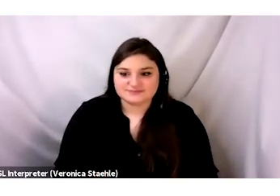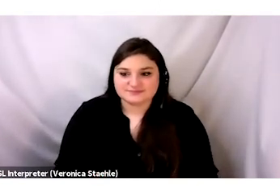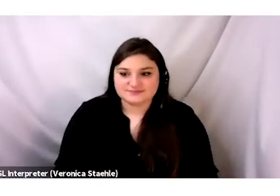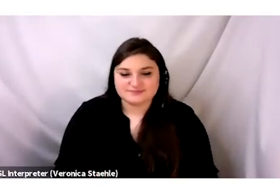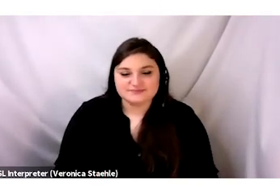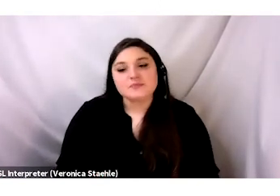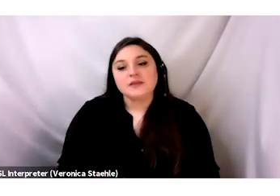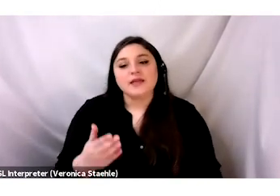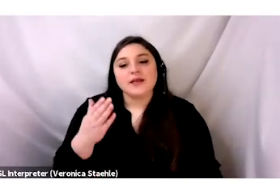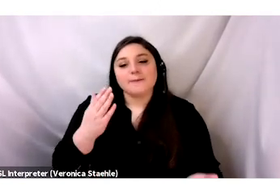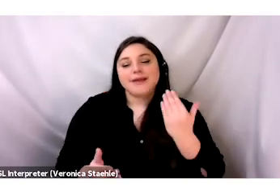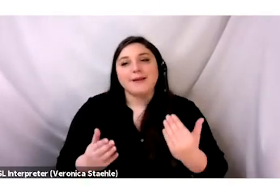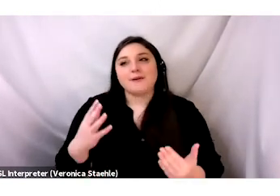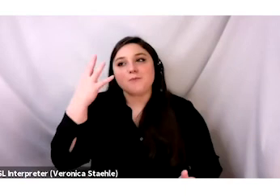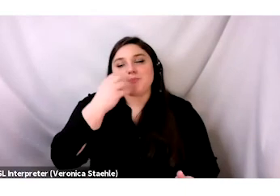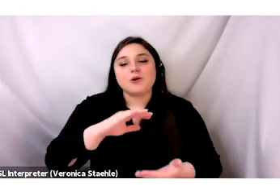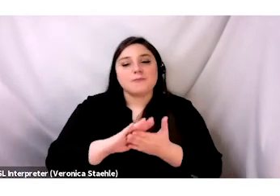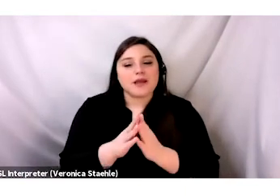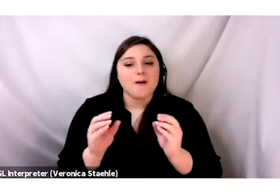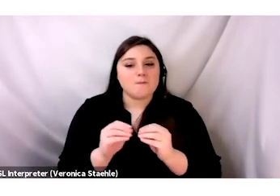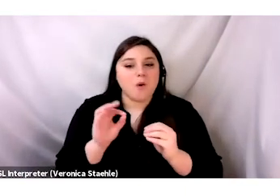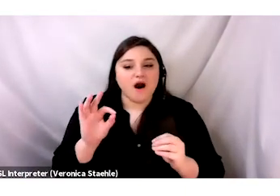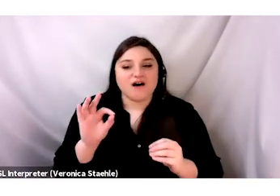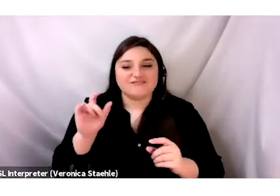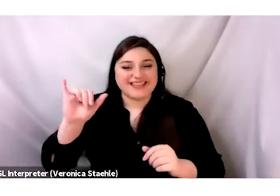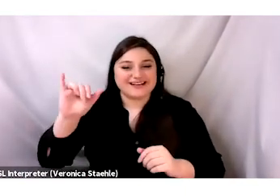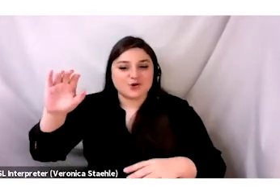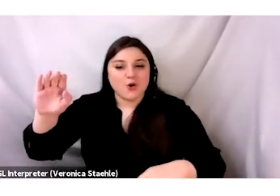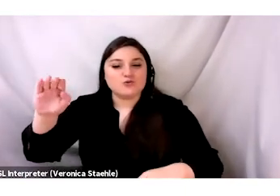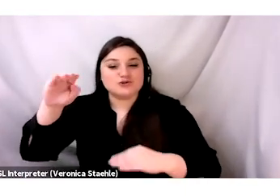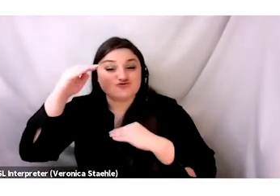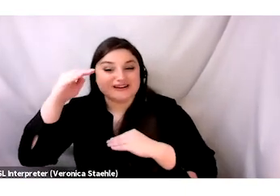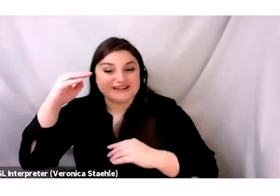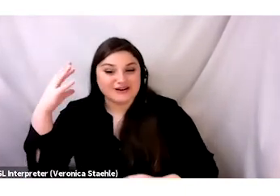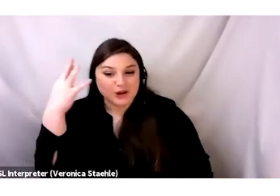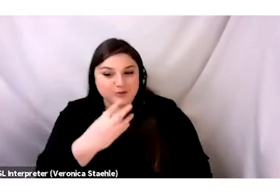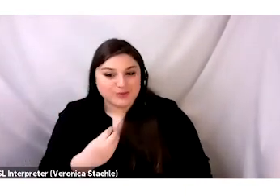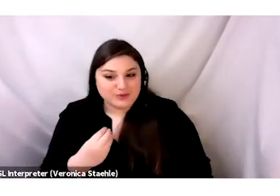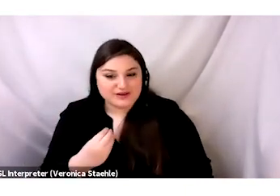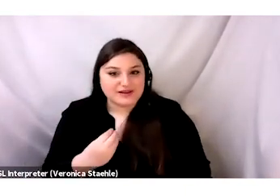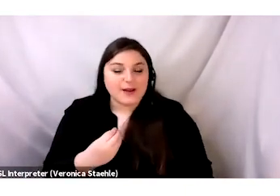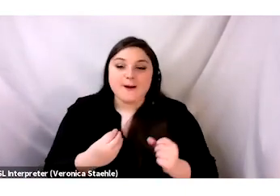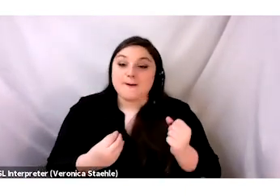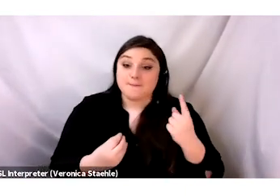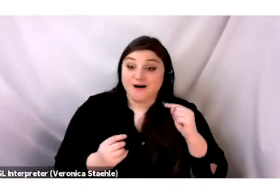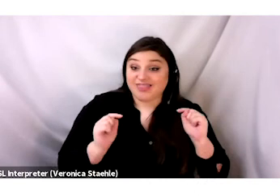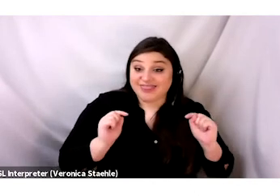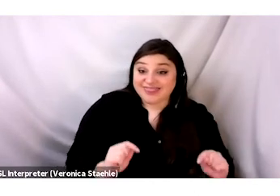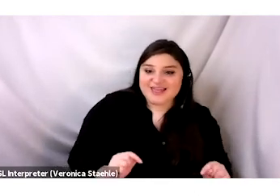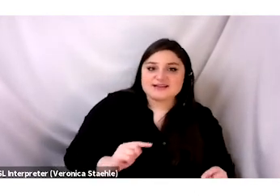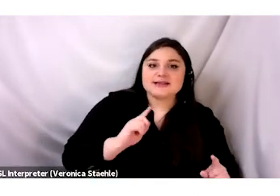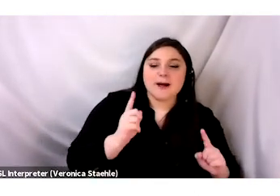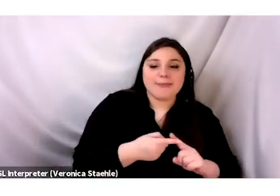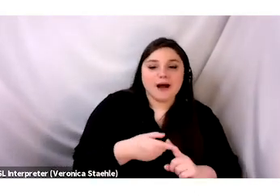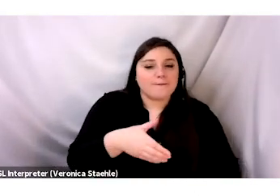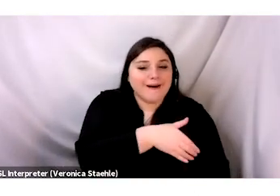maybe a restricted sense of beauty. So this is about power. It's about expressions of